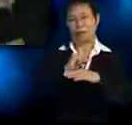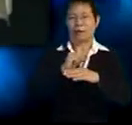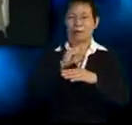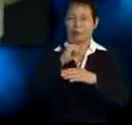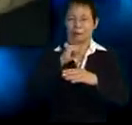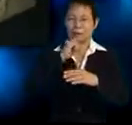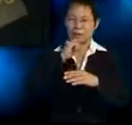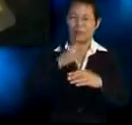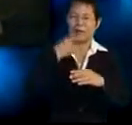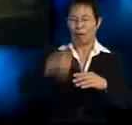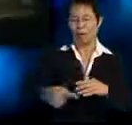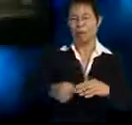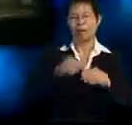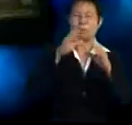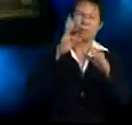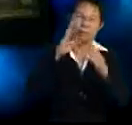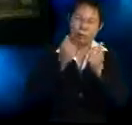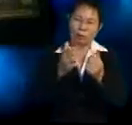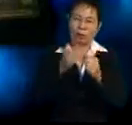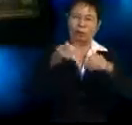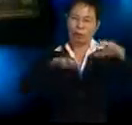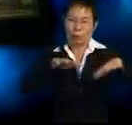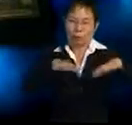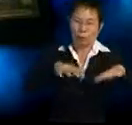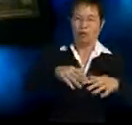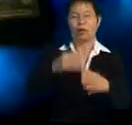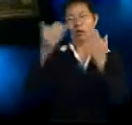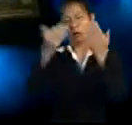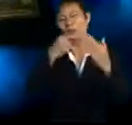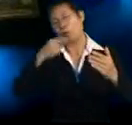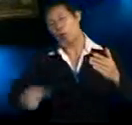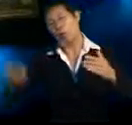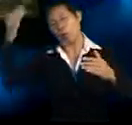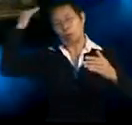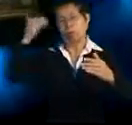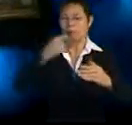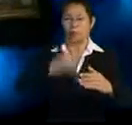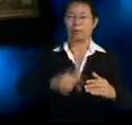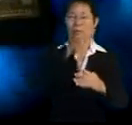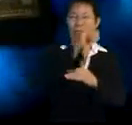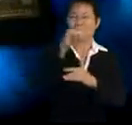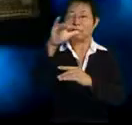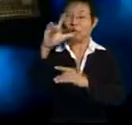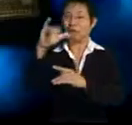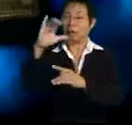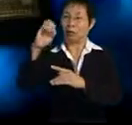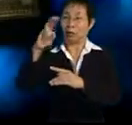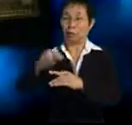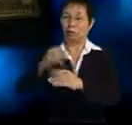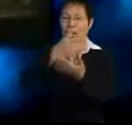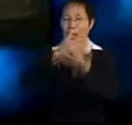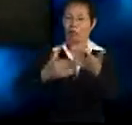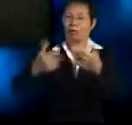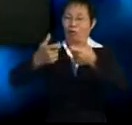moisture, or vibration compared with the old-style circuits. Silicon is also a good